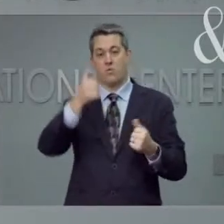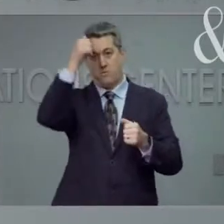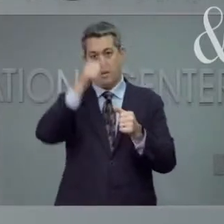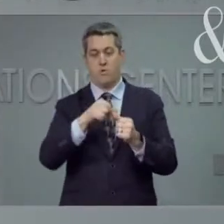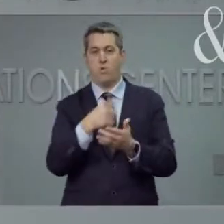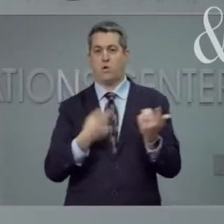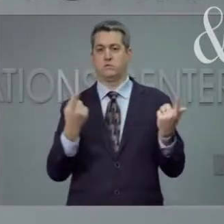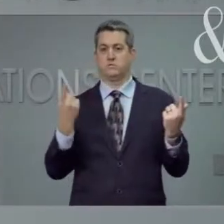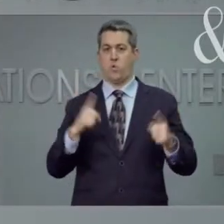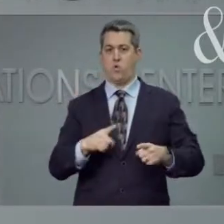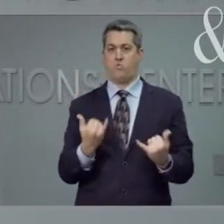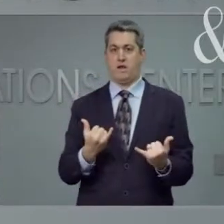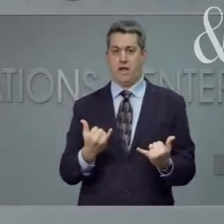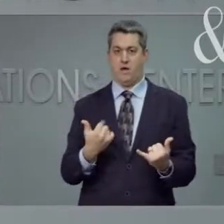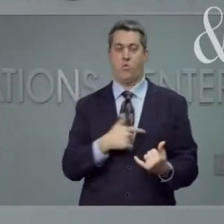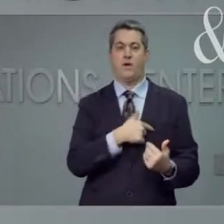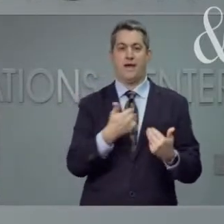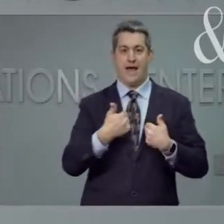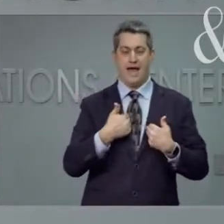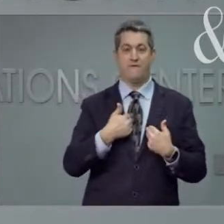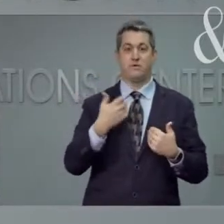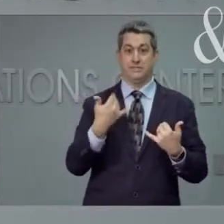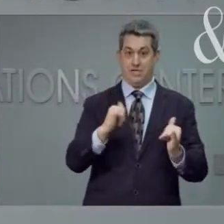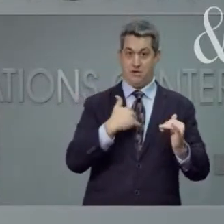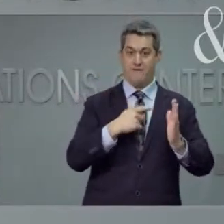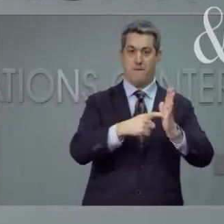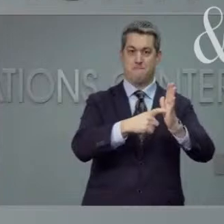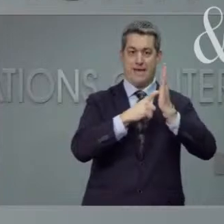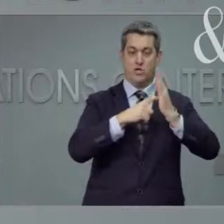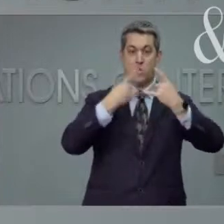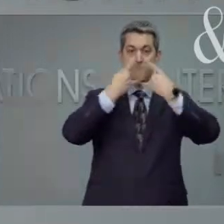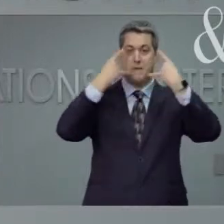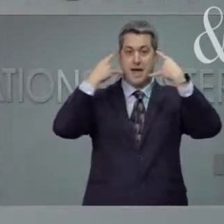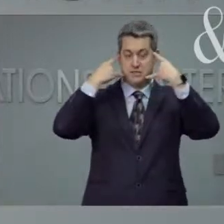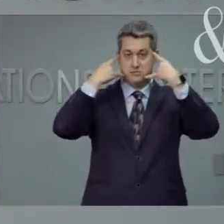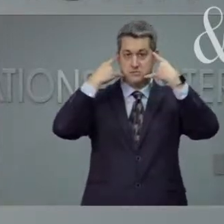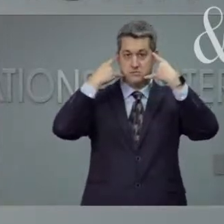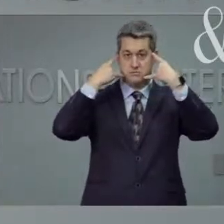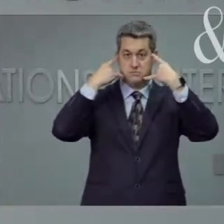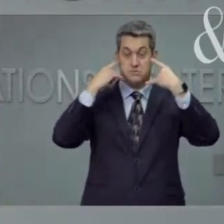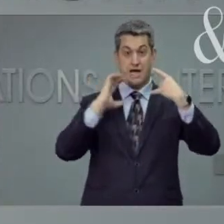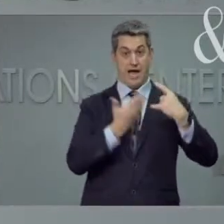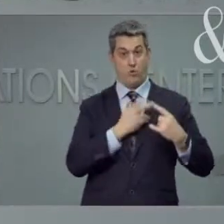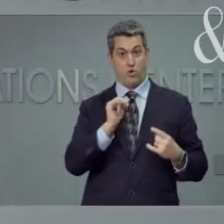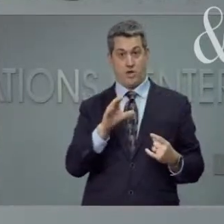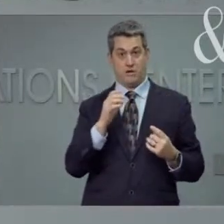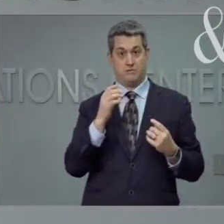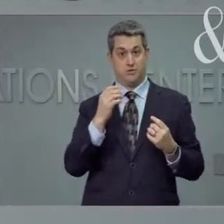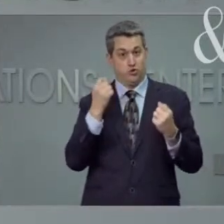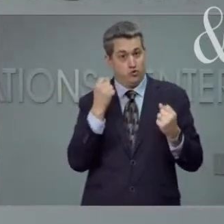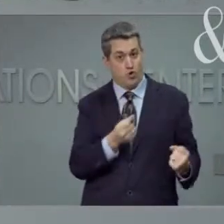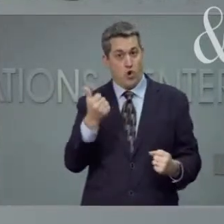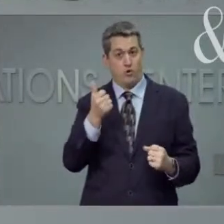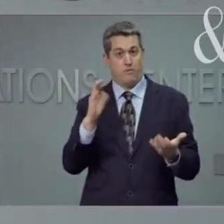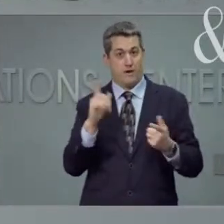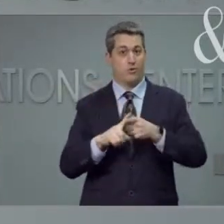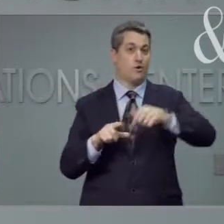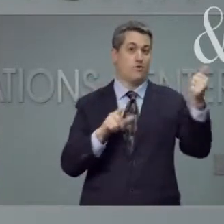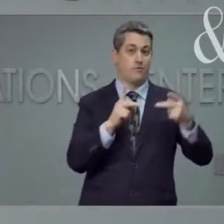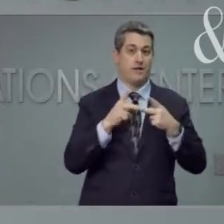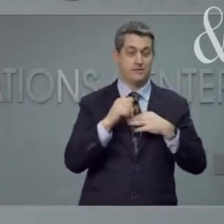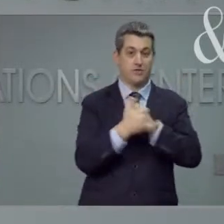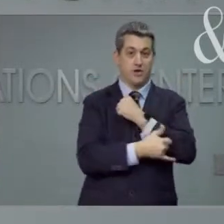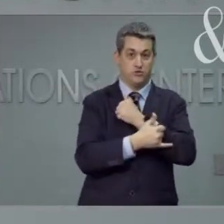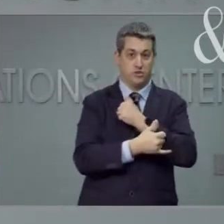a mandatory mask order, which is one of the strongest in the country. We have closed